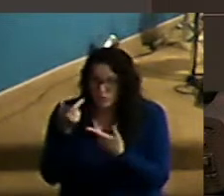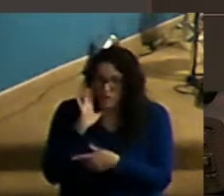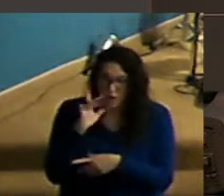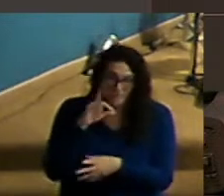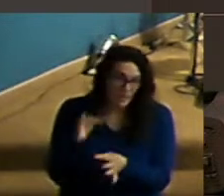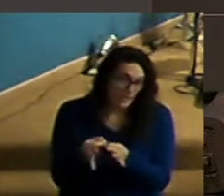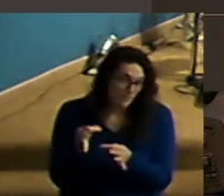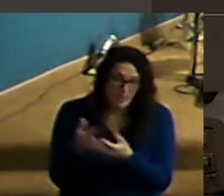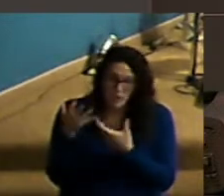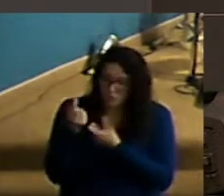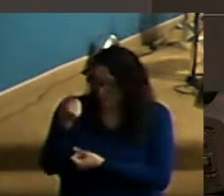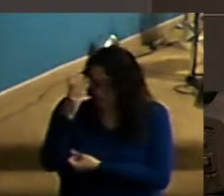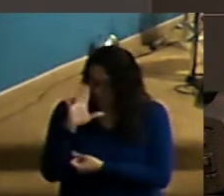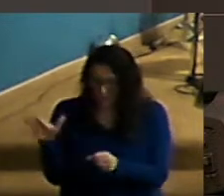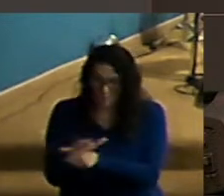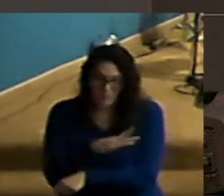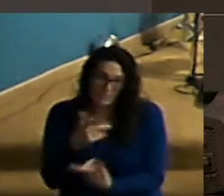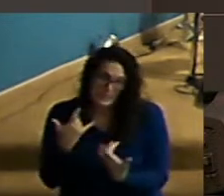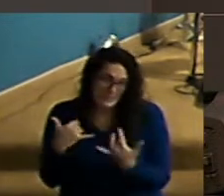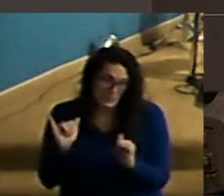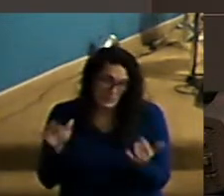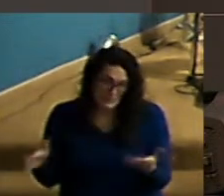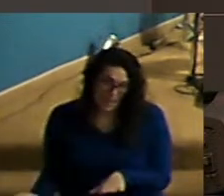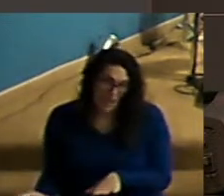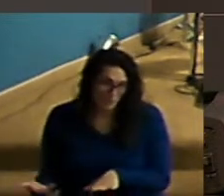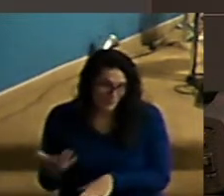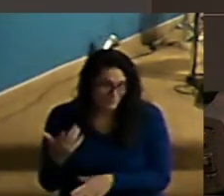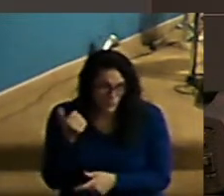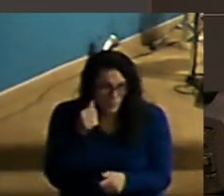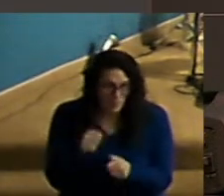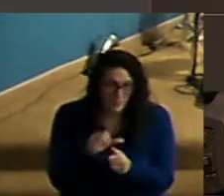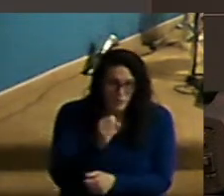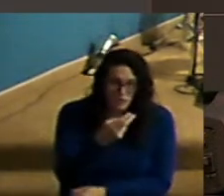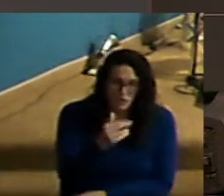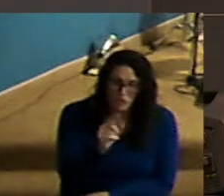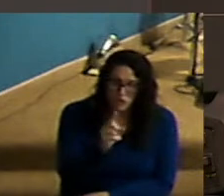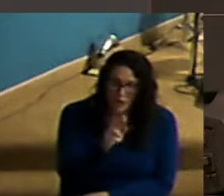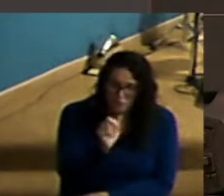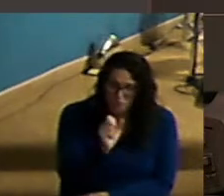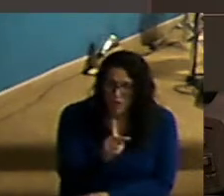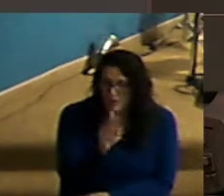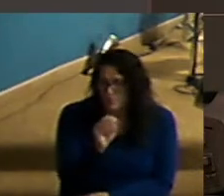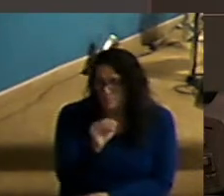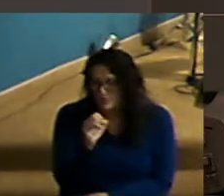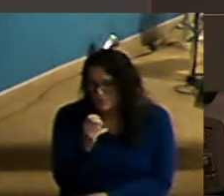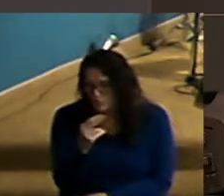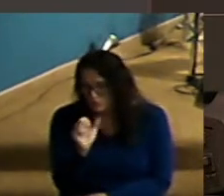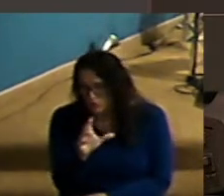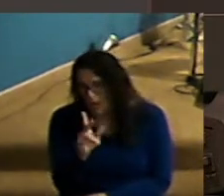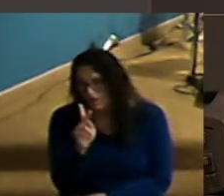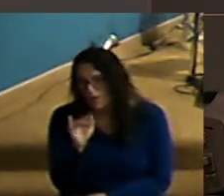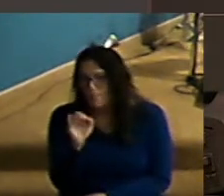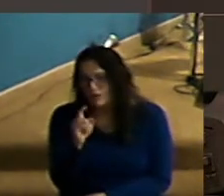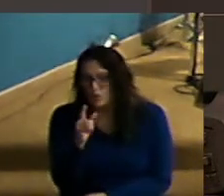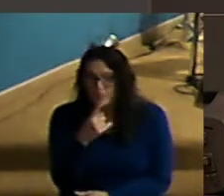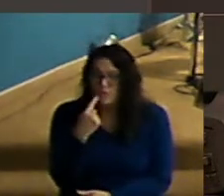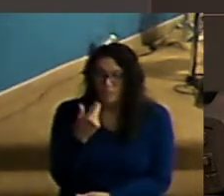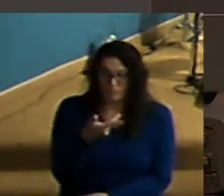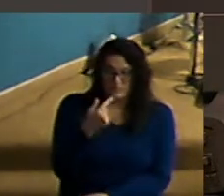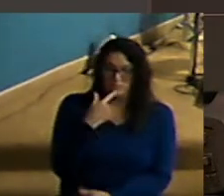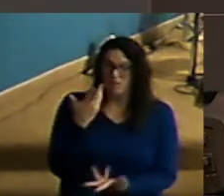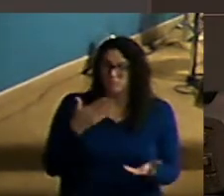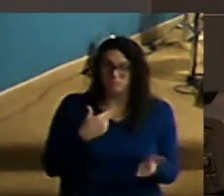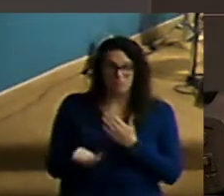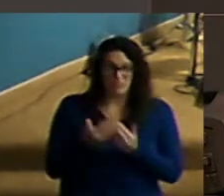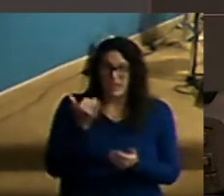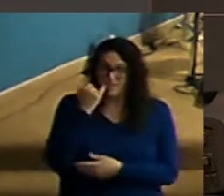faithfully, they trust God completely, and they still die. Remember Shadrach, Meshach, and Abednego. Even if God doesn't rescue us, we still will not